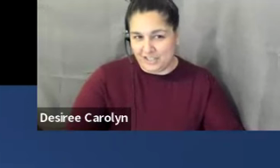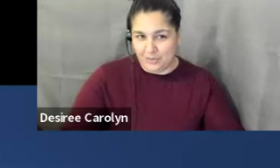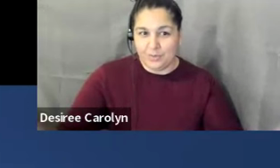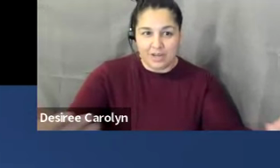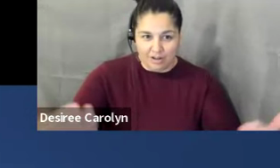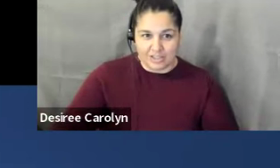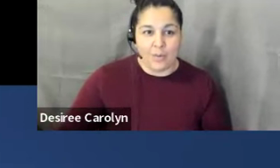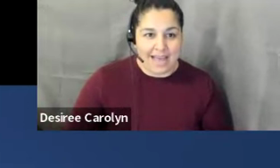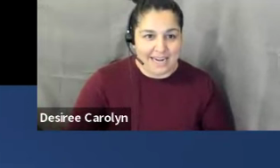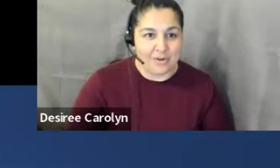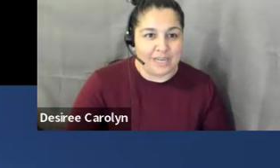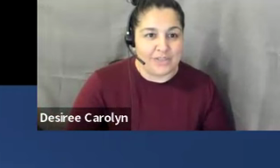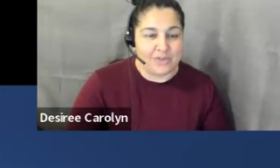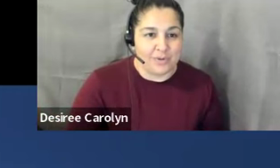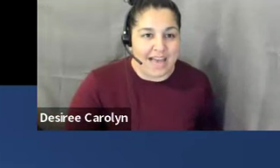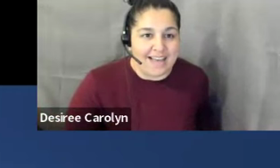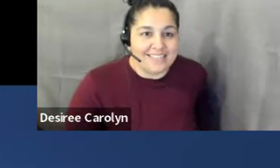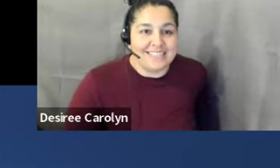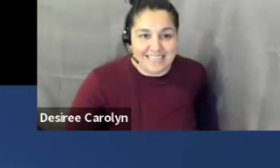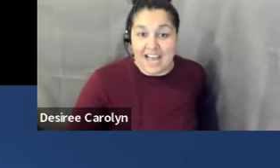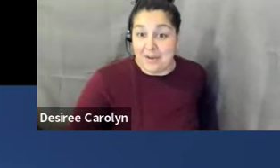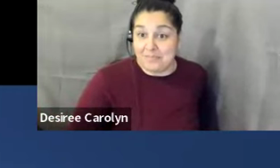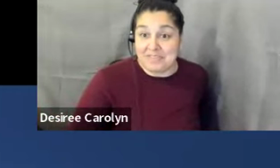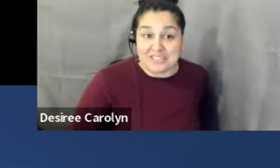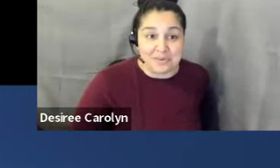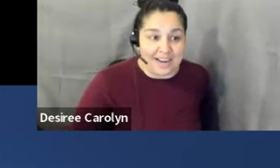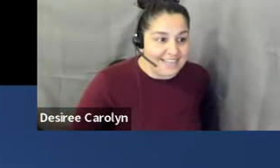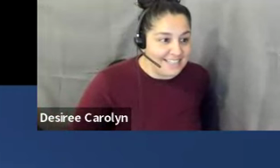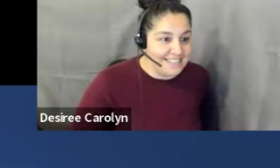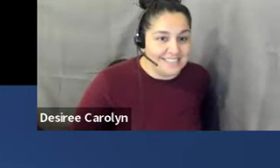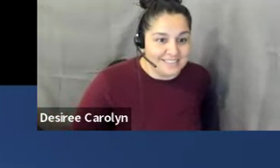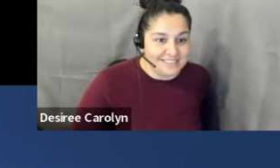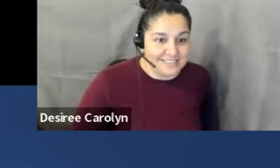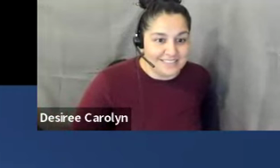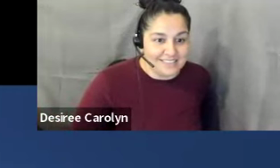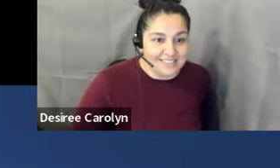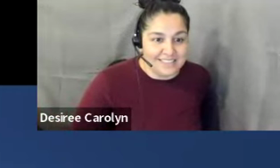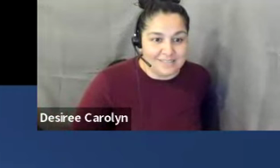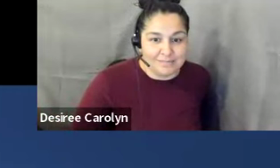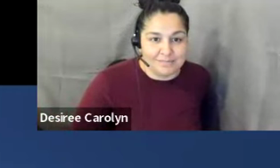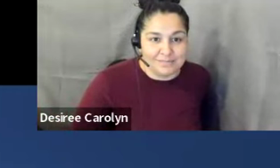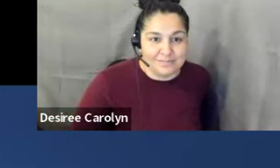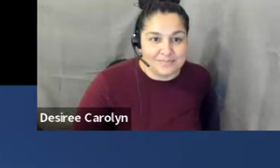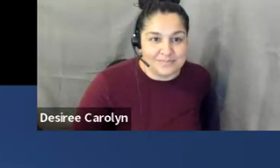I will let you all go ahead and read through that, if that's all right.